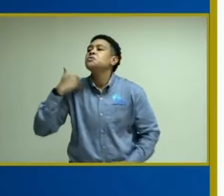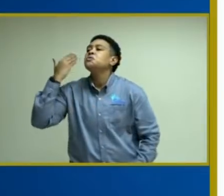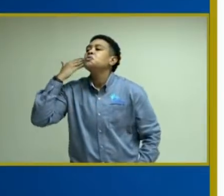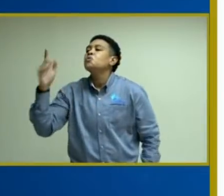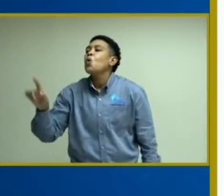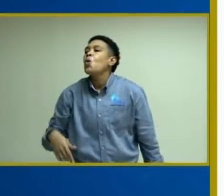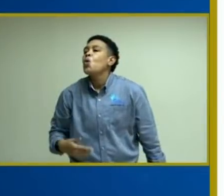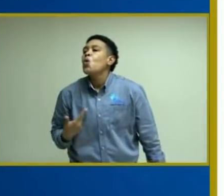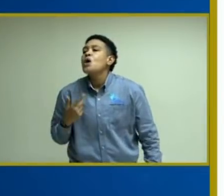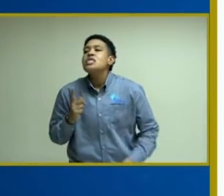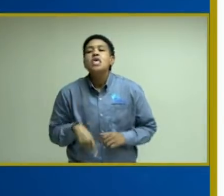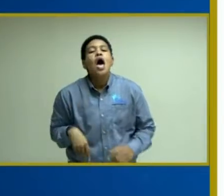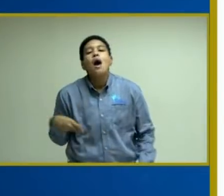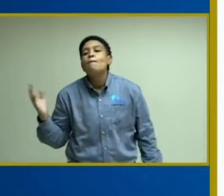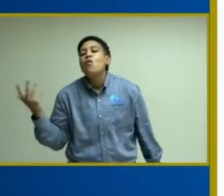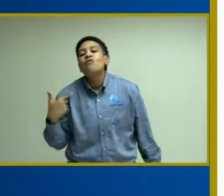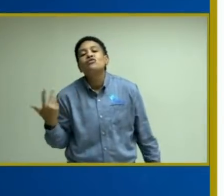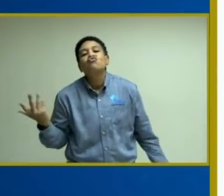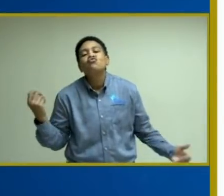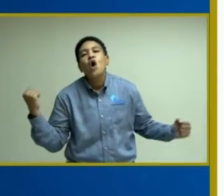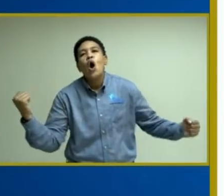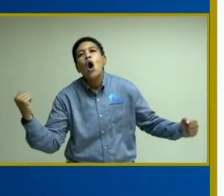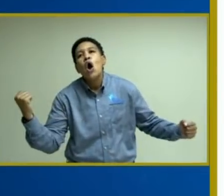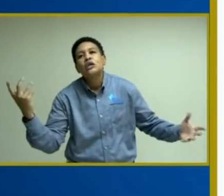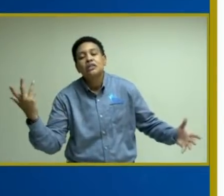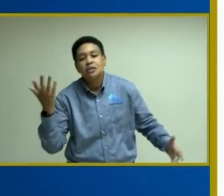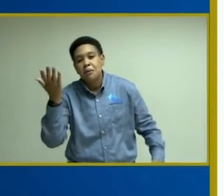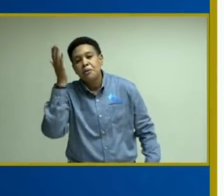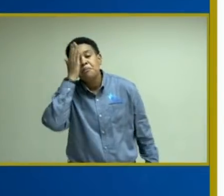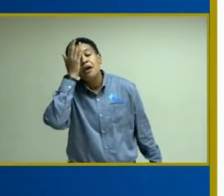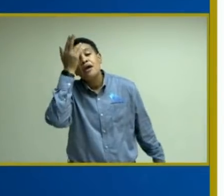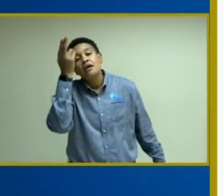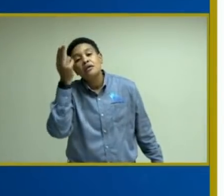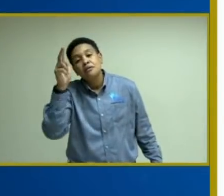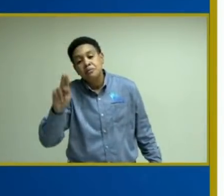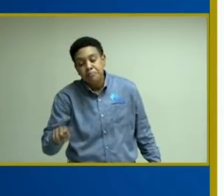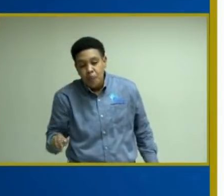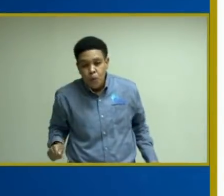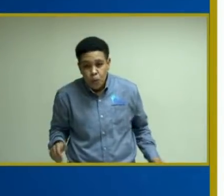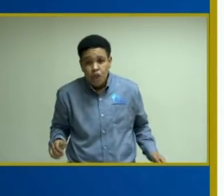are immobile because you are bed-bound, wheelchair-bound,